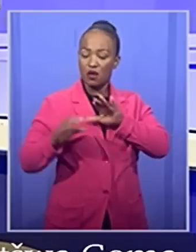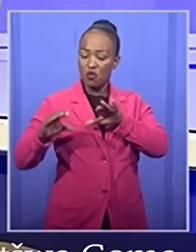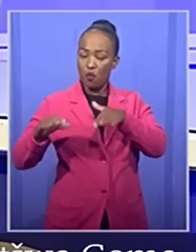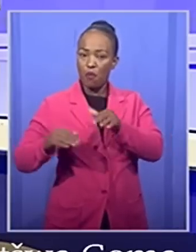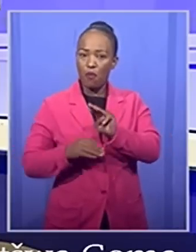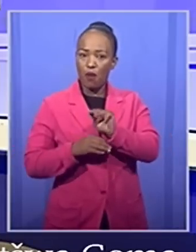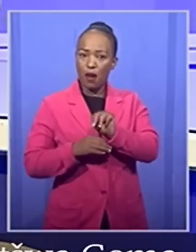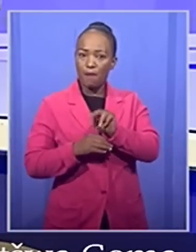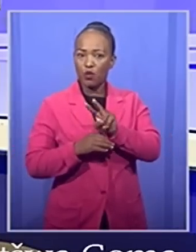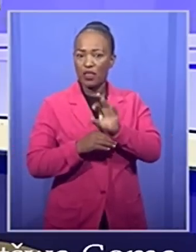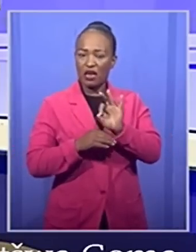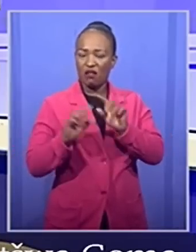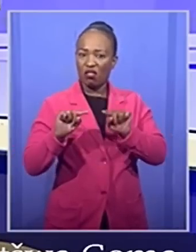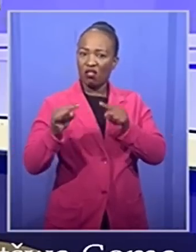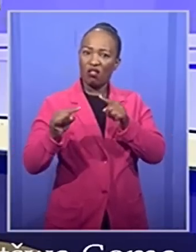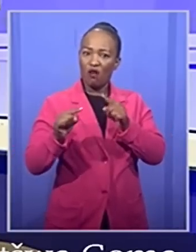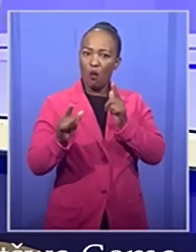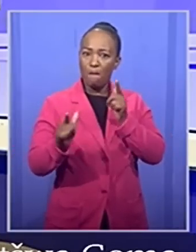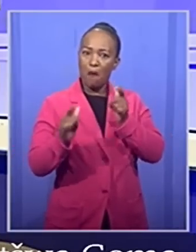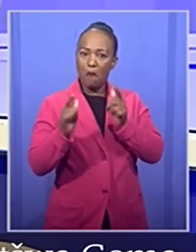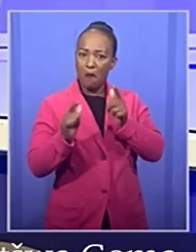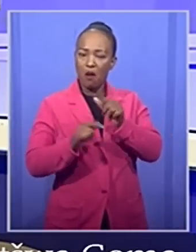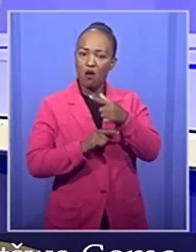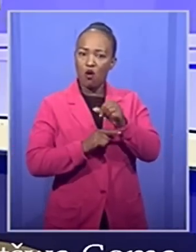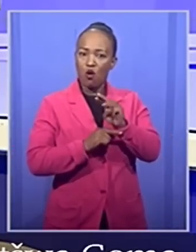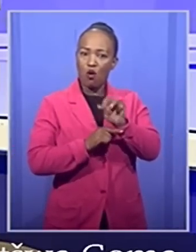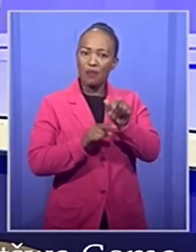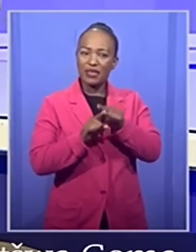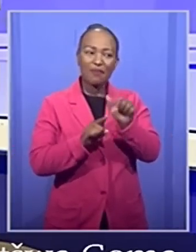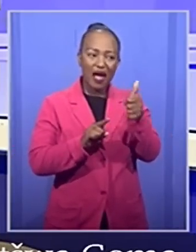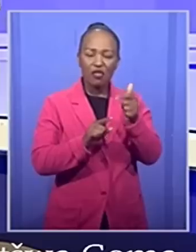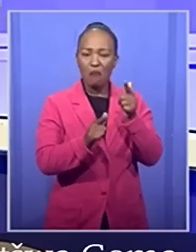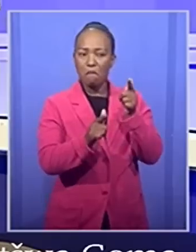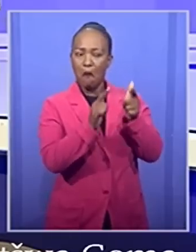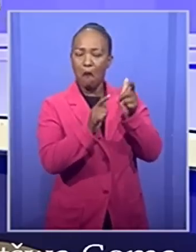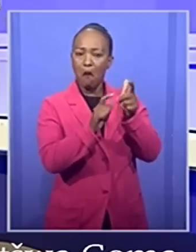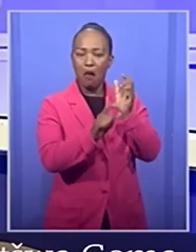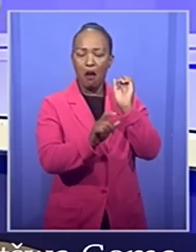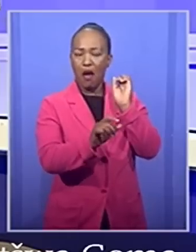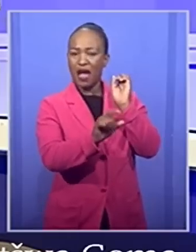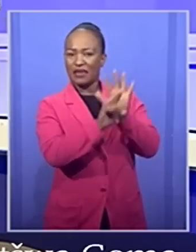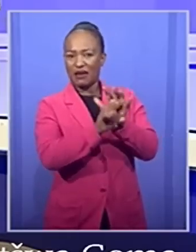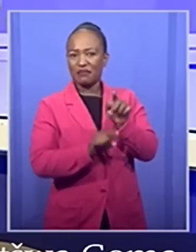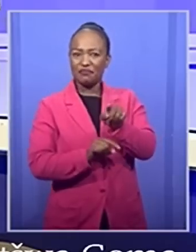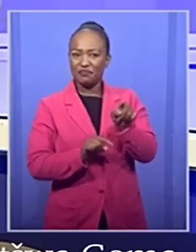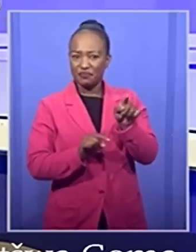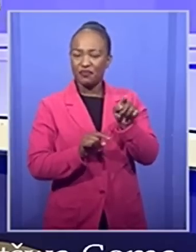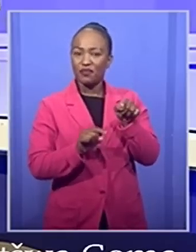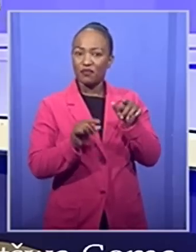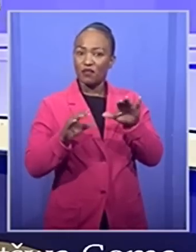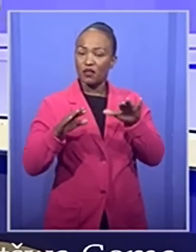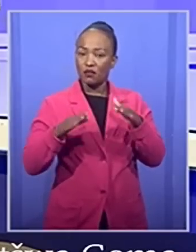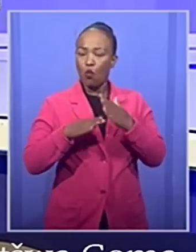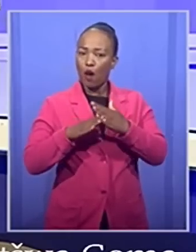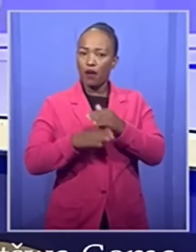thopa ka toropong ya Goma le ka karolong tše dingwe. Bahlankedi ba mmušo wa Afrika Borwa ba be ba šomišana le United